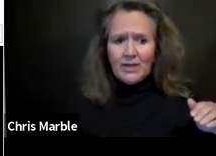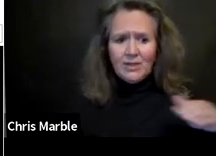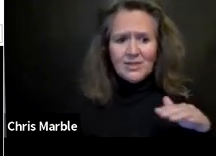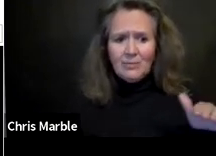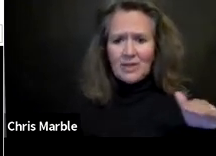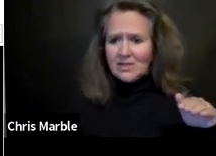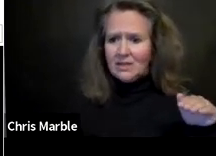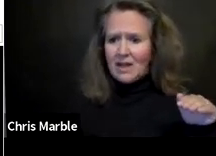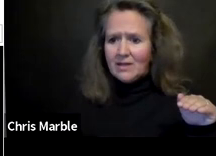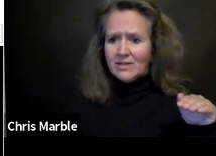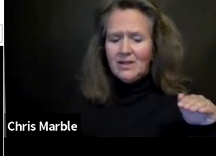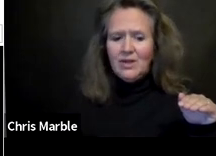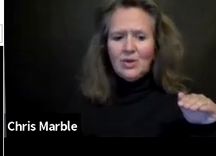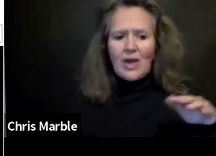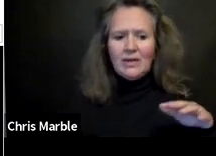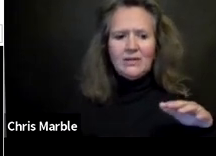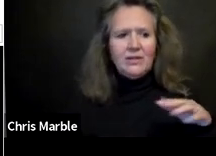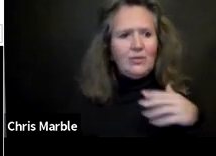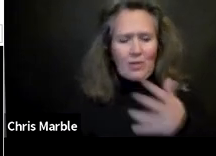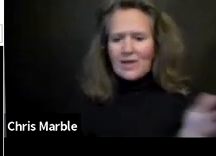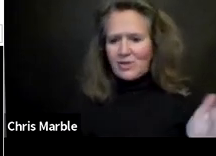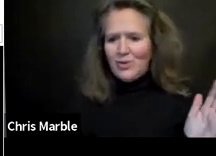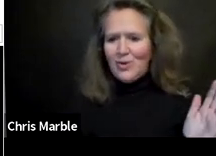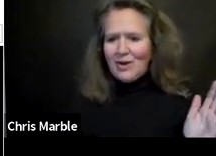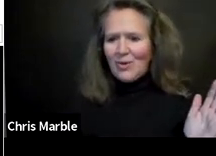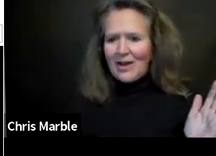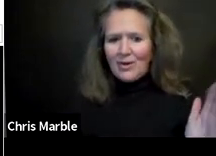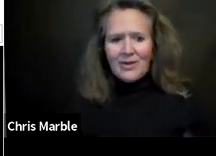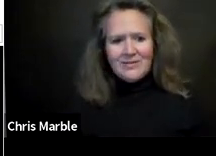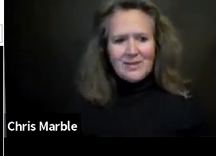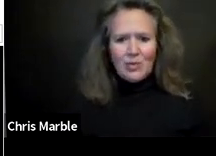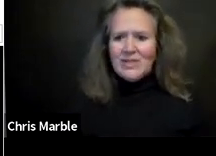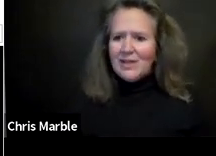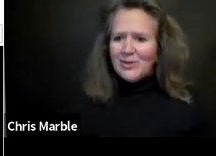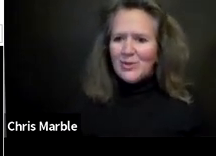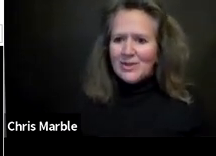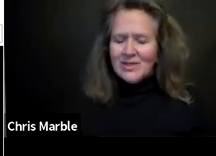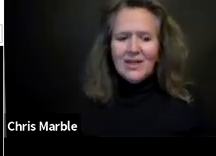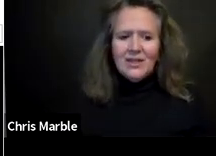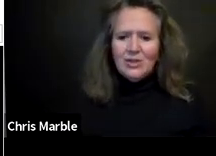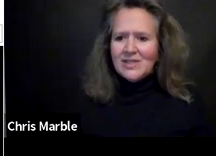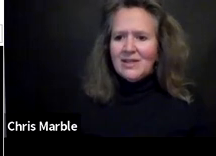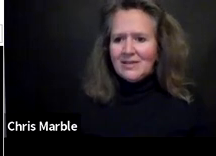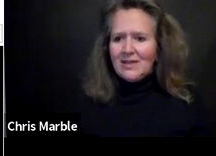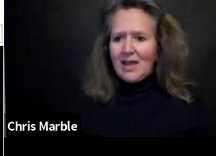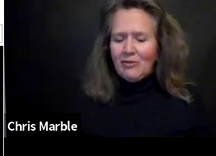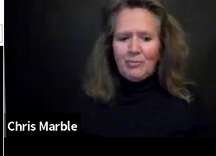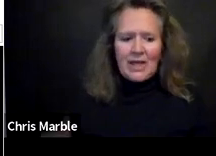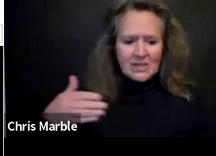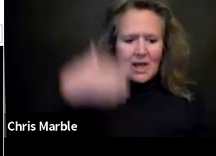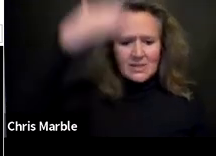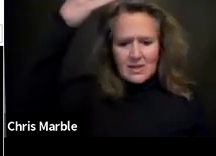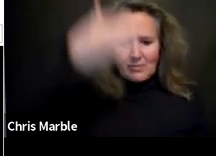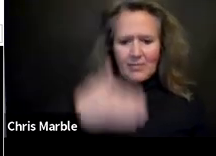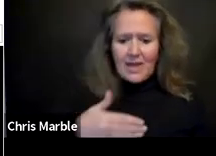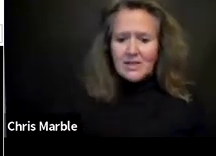bullet point, you see plexiglass. As you are going out in some retail stores, you see that they have